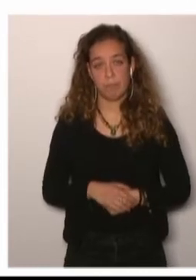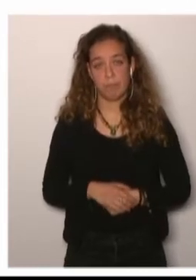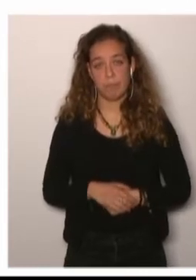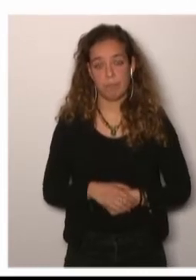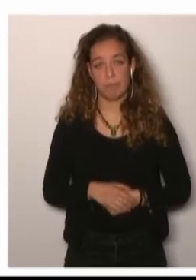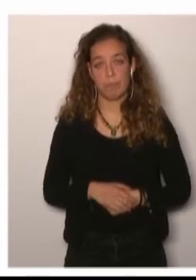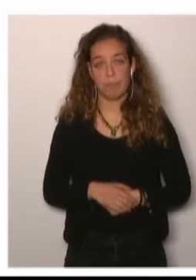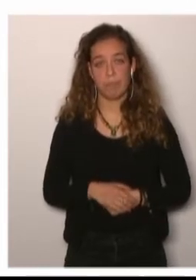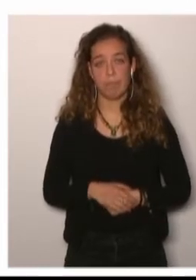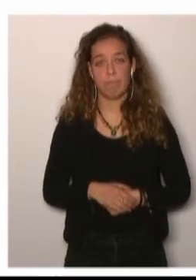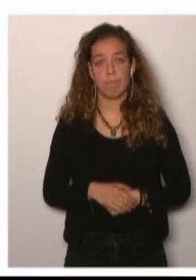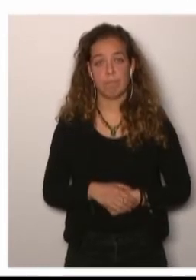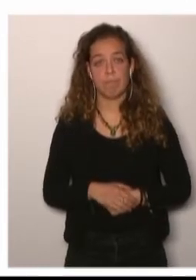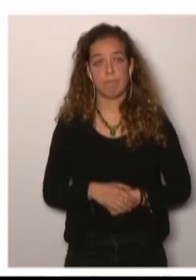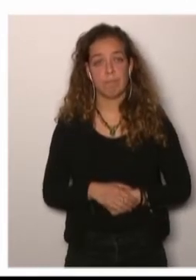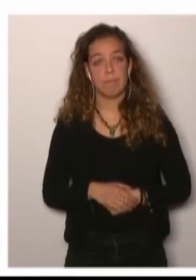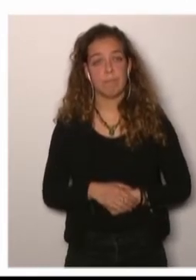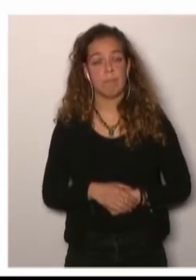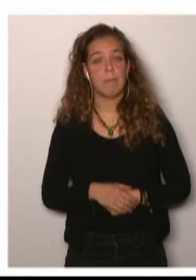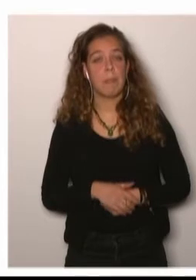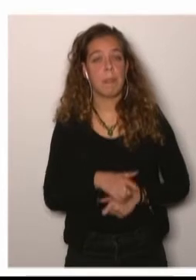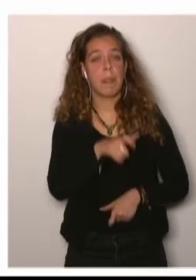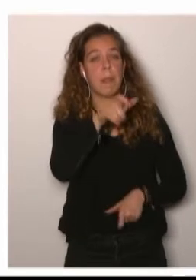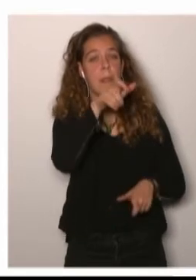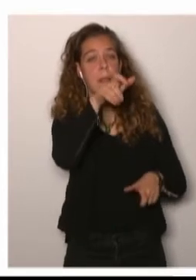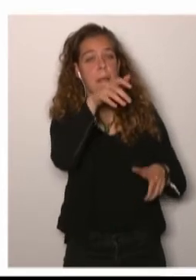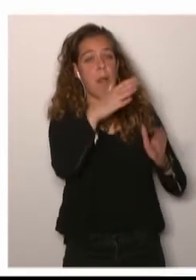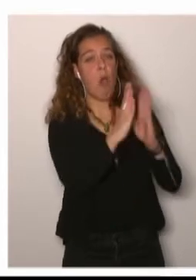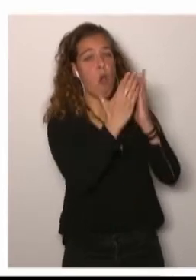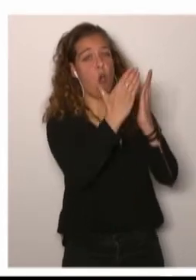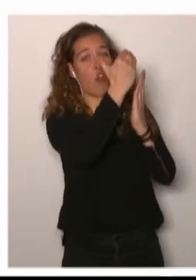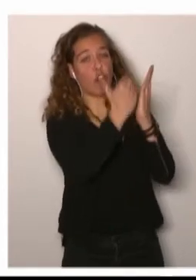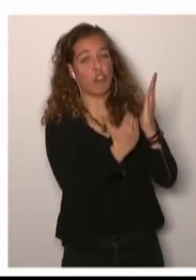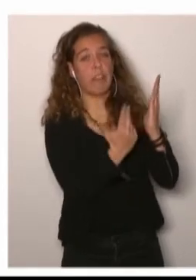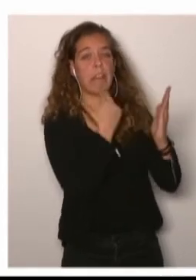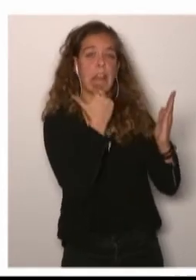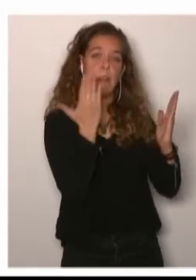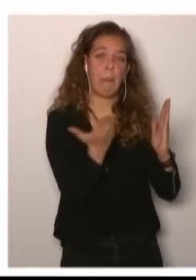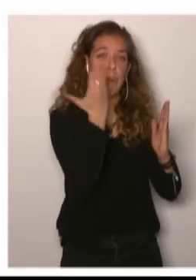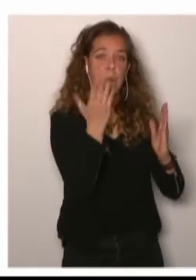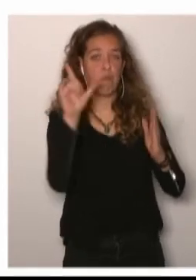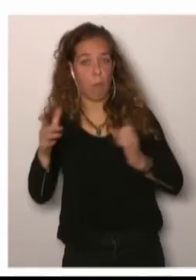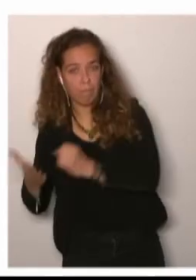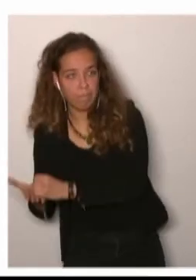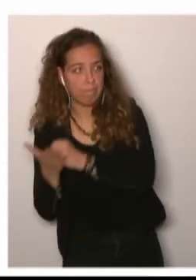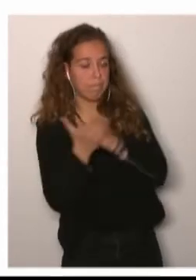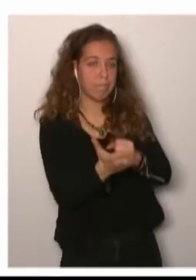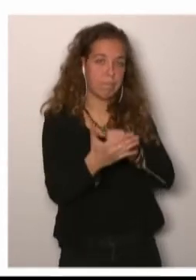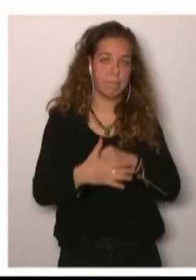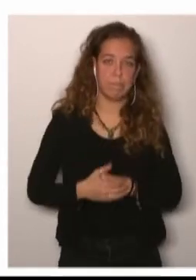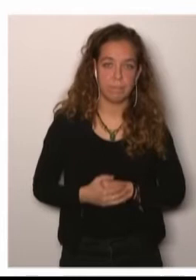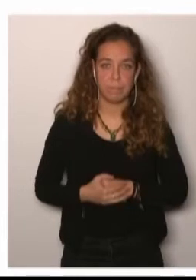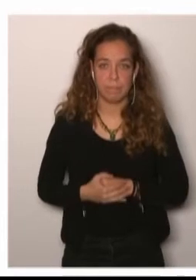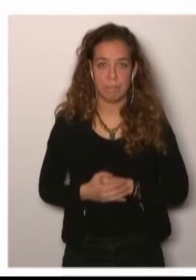of high-quality registries. And following on to this theme, the agency published a list of regulatory science research